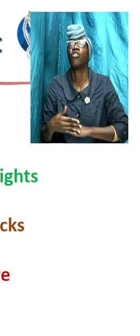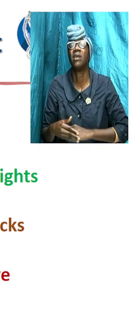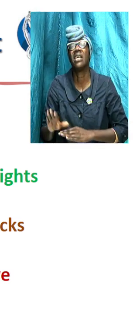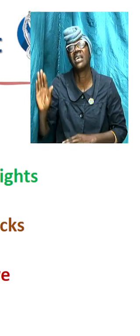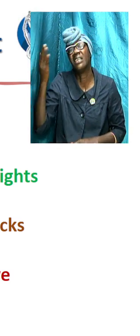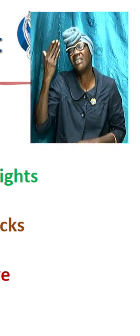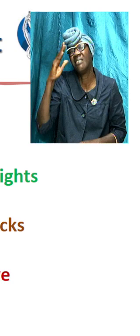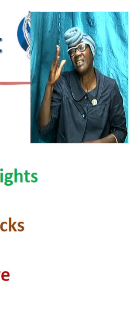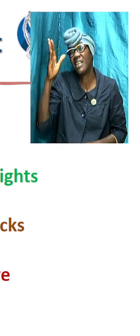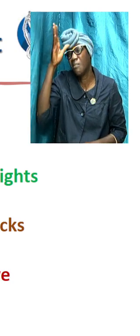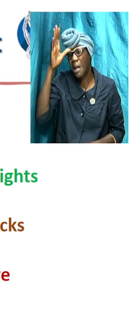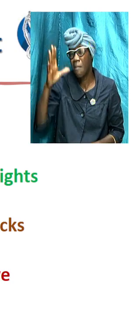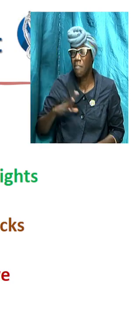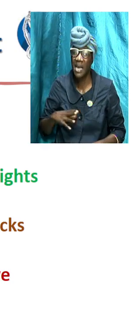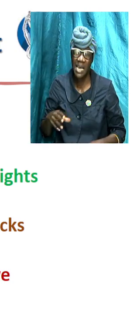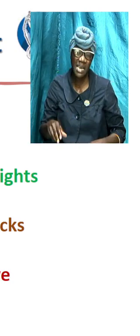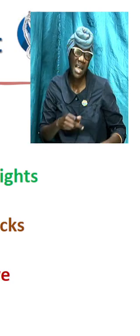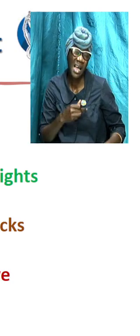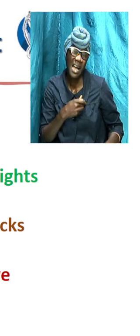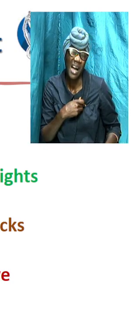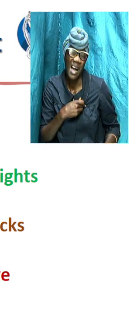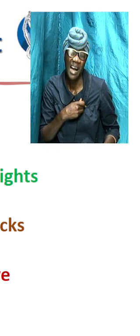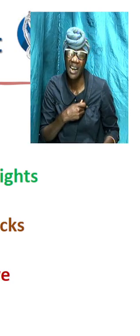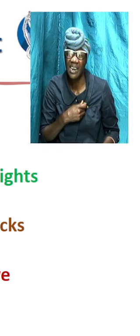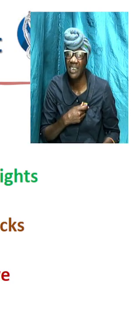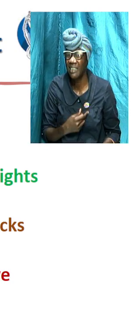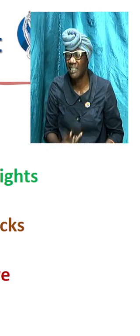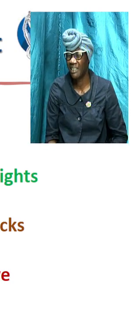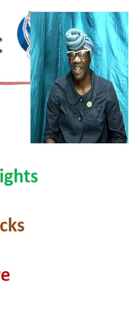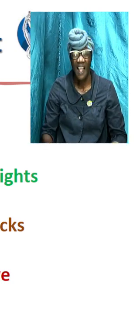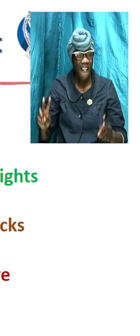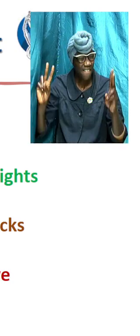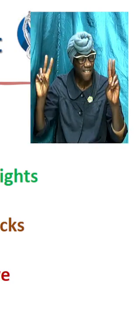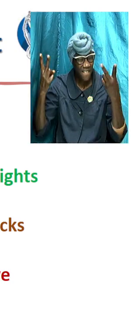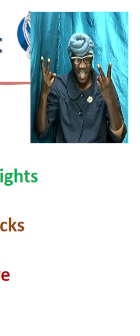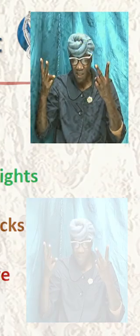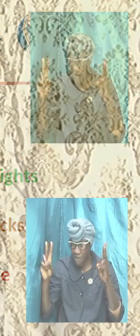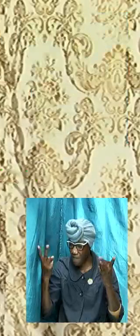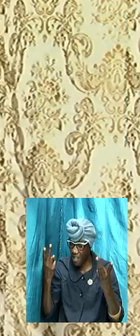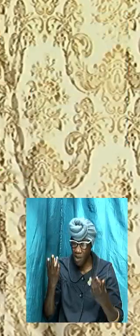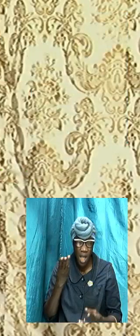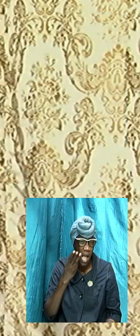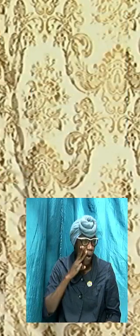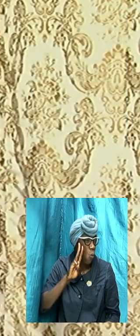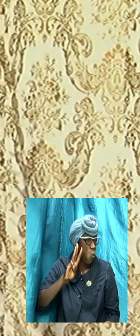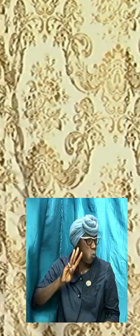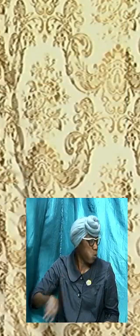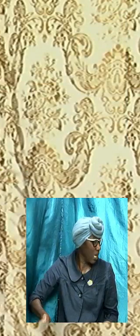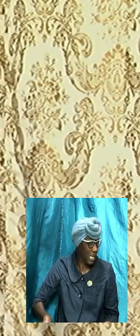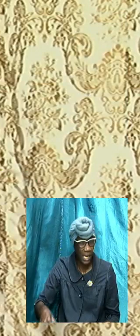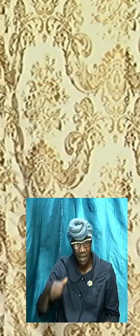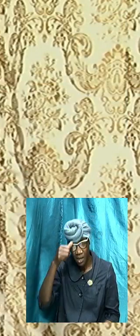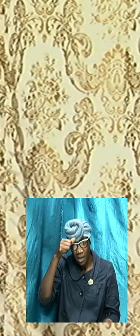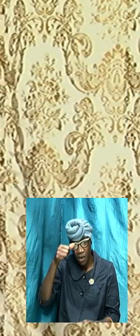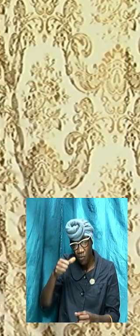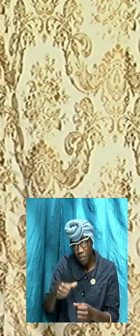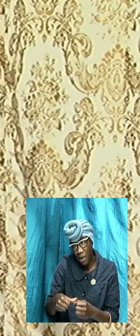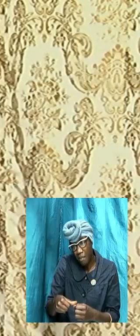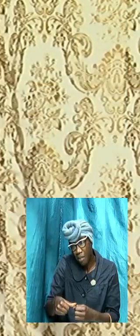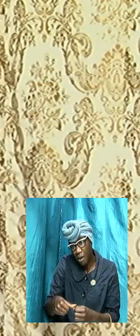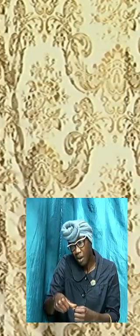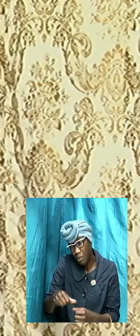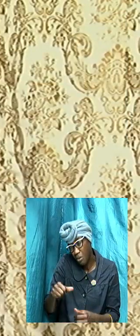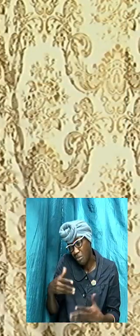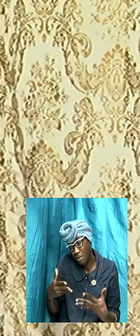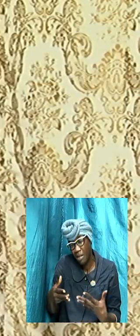men's heart have become very, very, very wicked. Amen. You can remember in about March